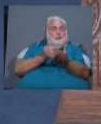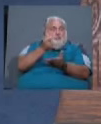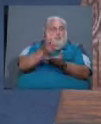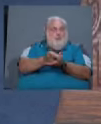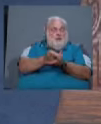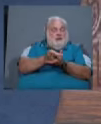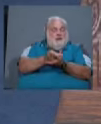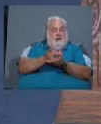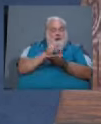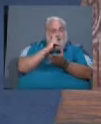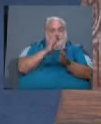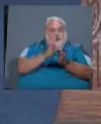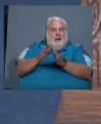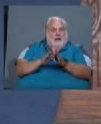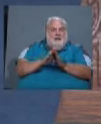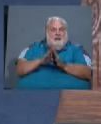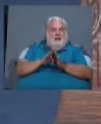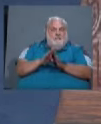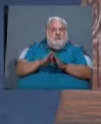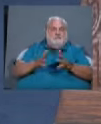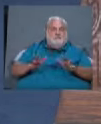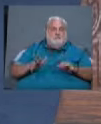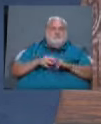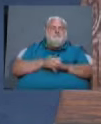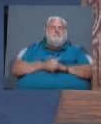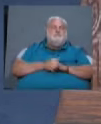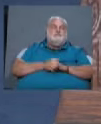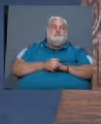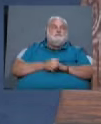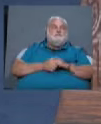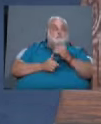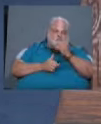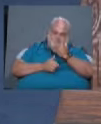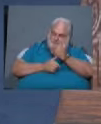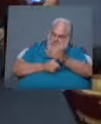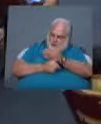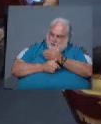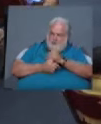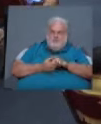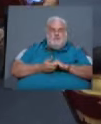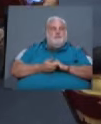approval for the plan development. Thank you.